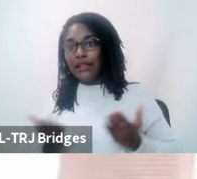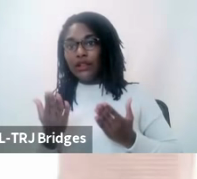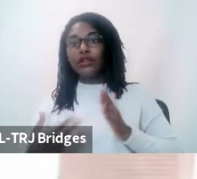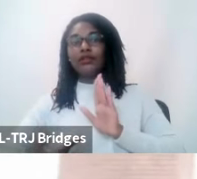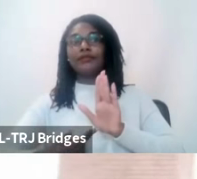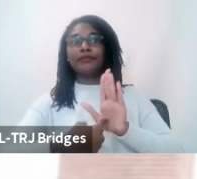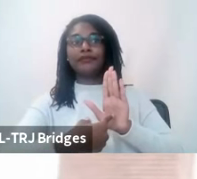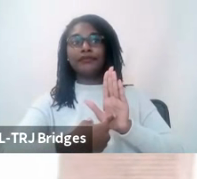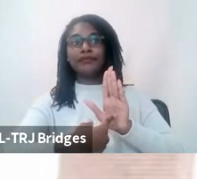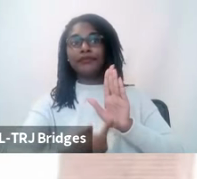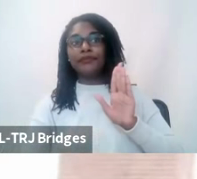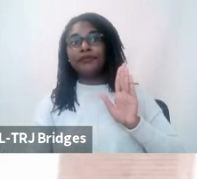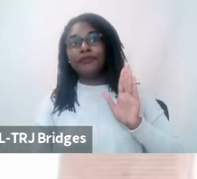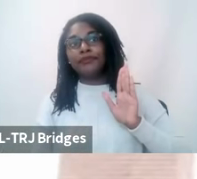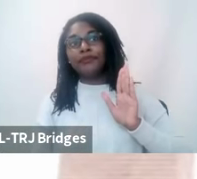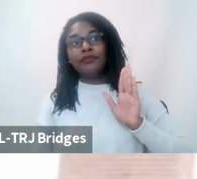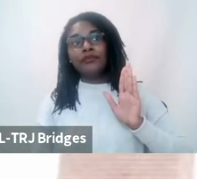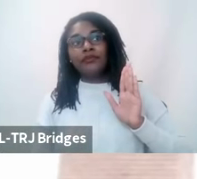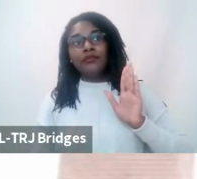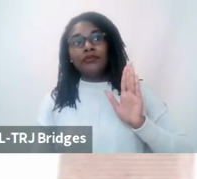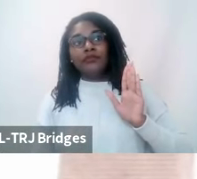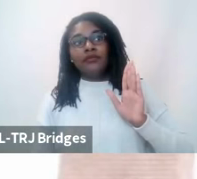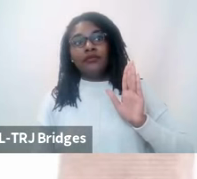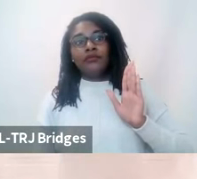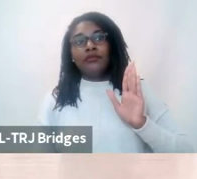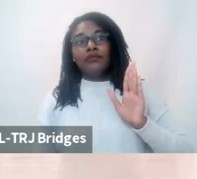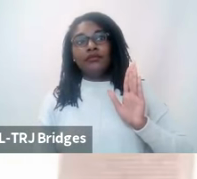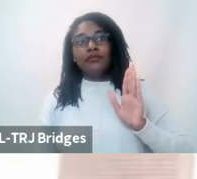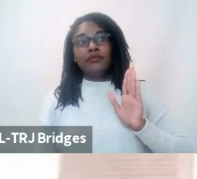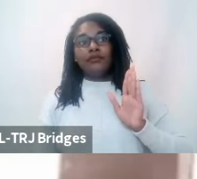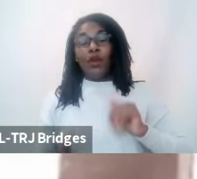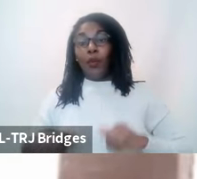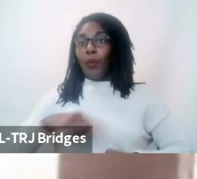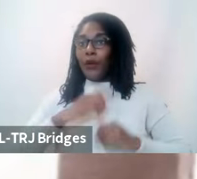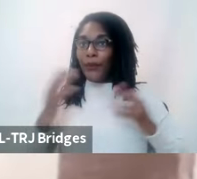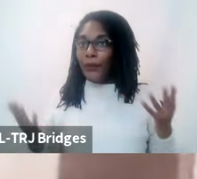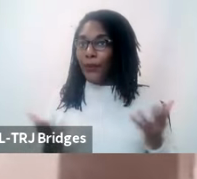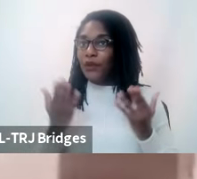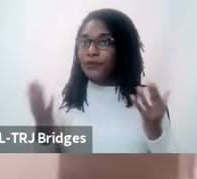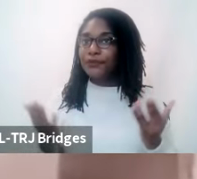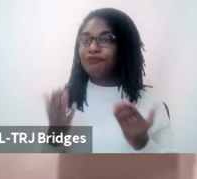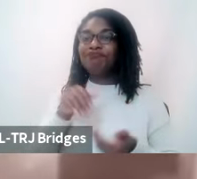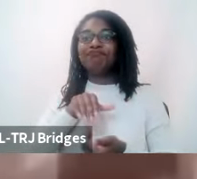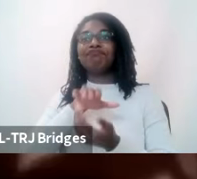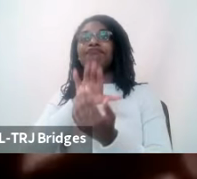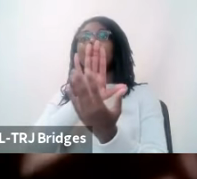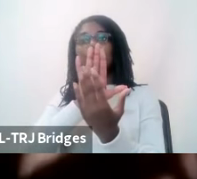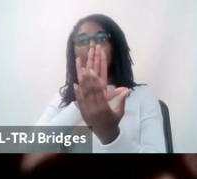presence, we wreck it. By their very presence,